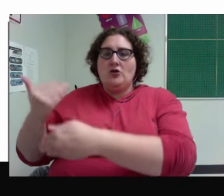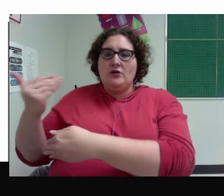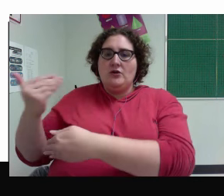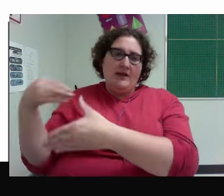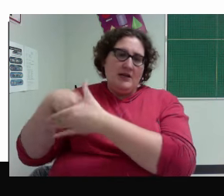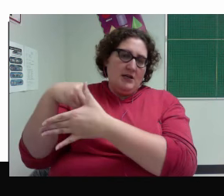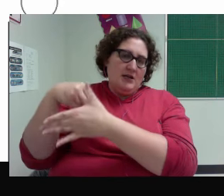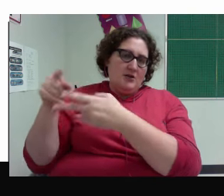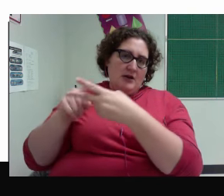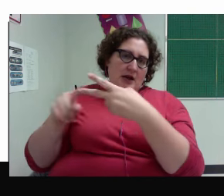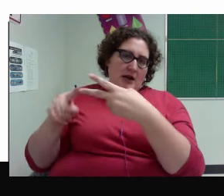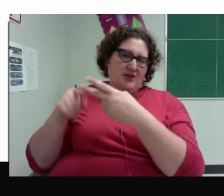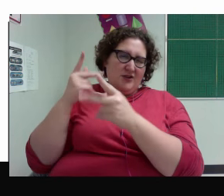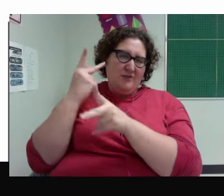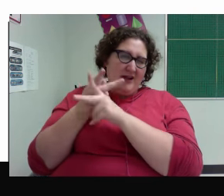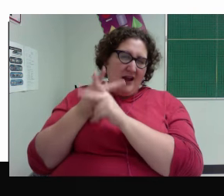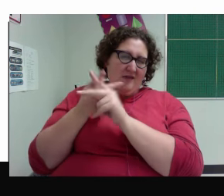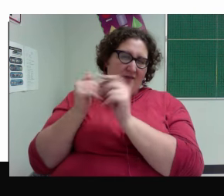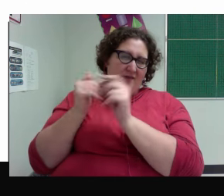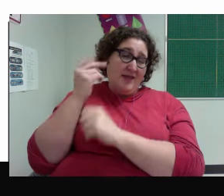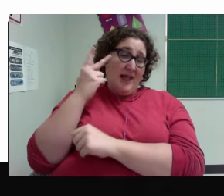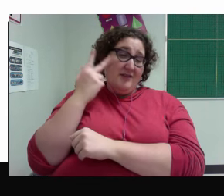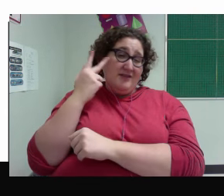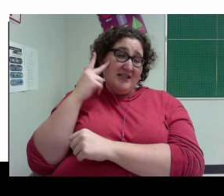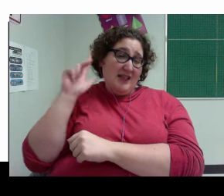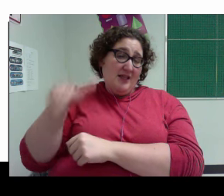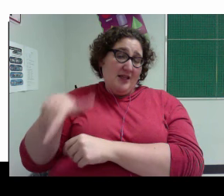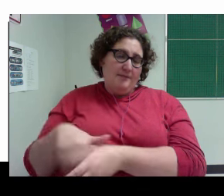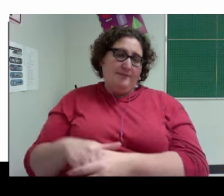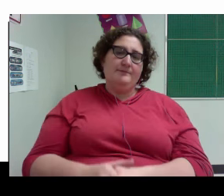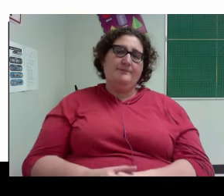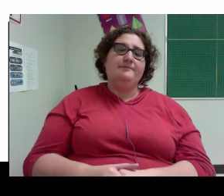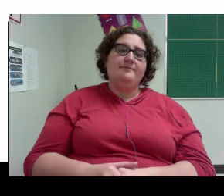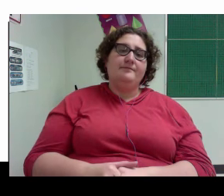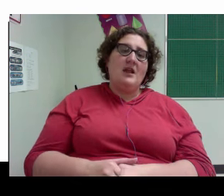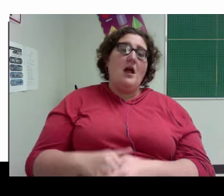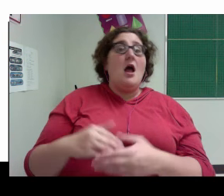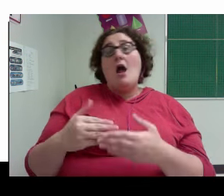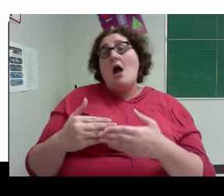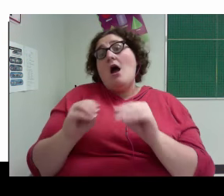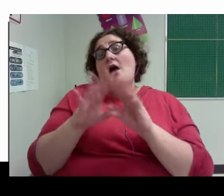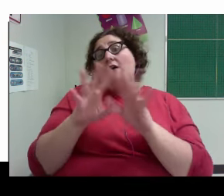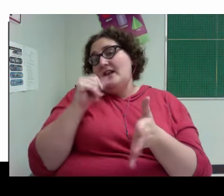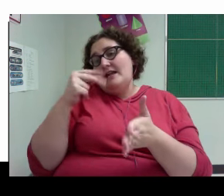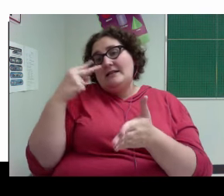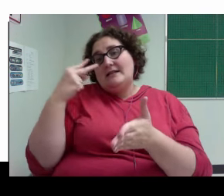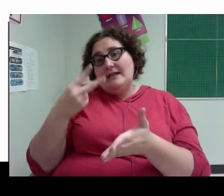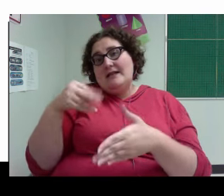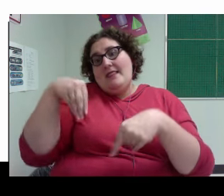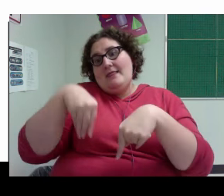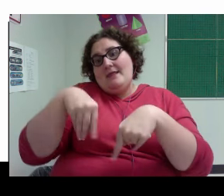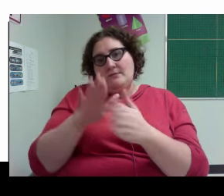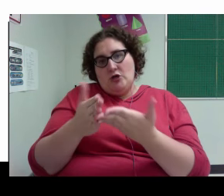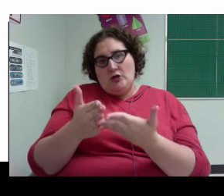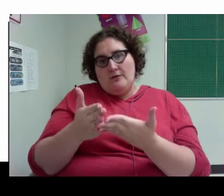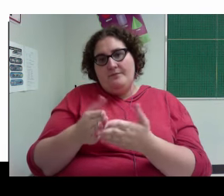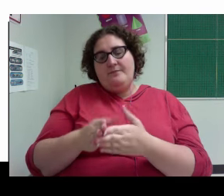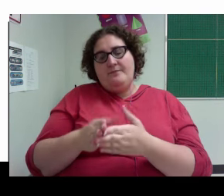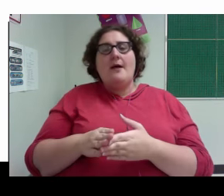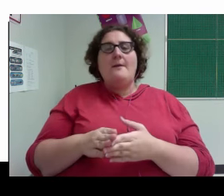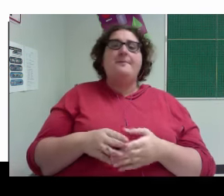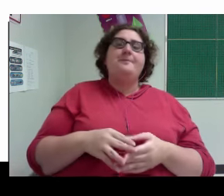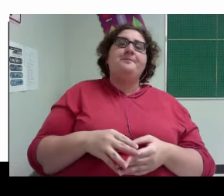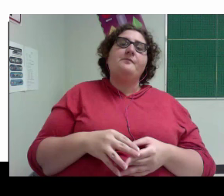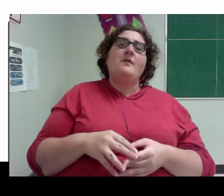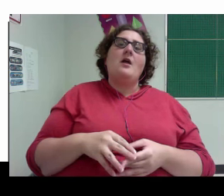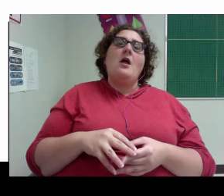be watchful of that if you were to see that later on. Obviously, you won't see it in this textbook. Corresponding